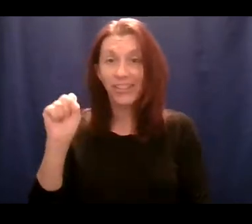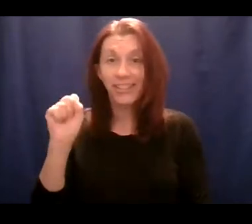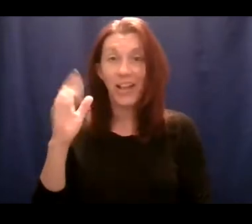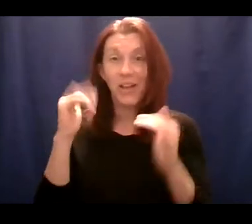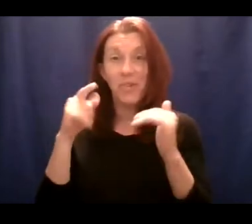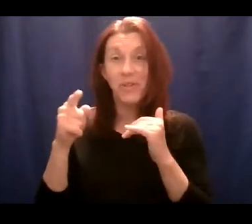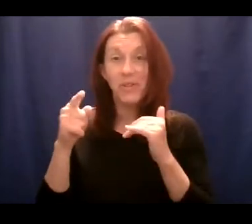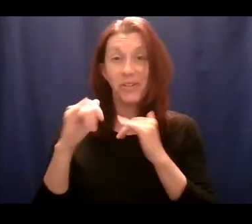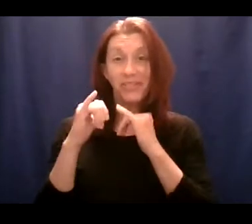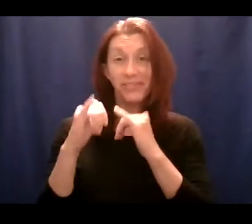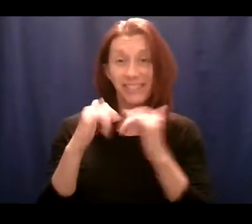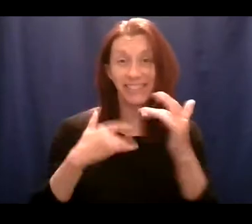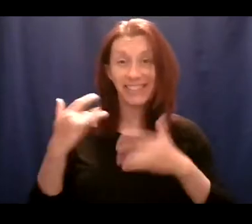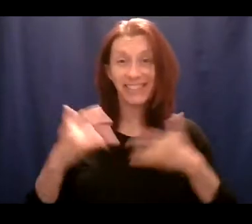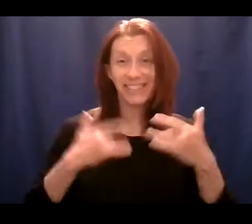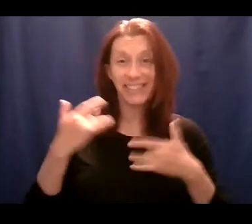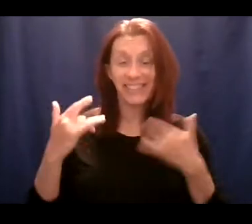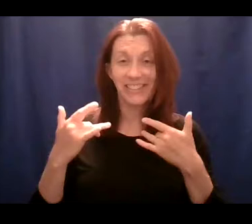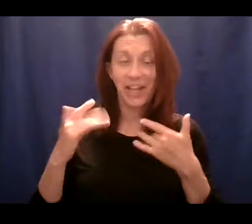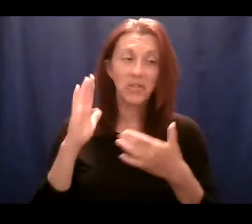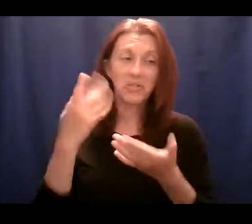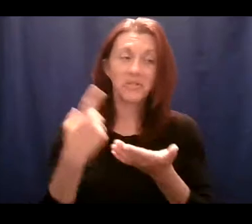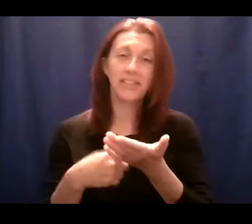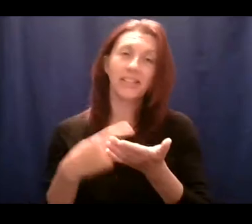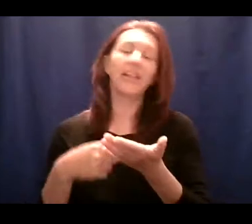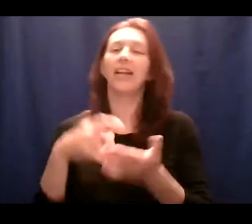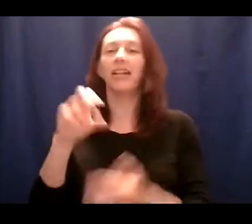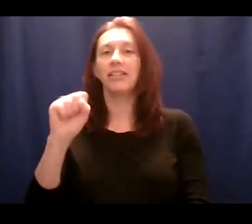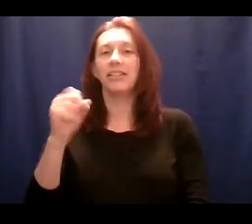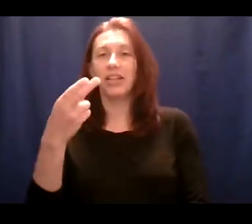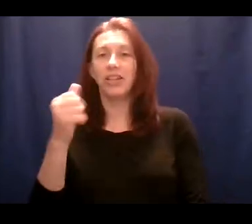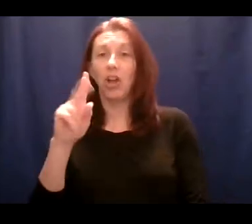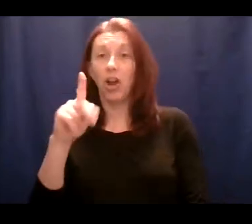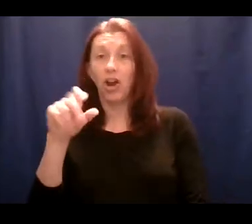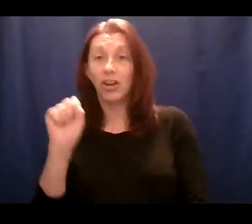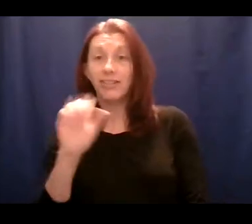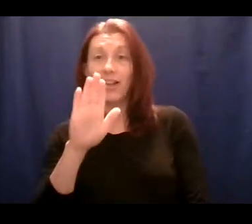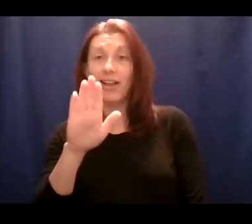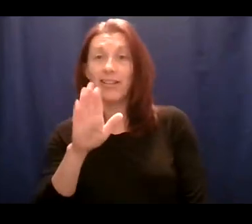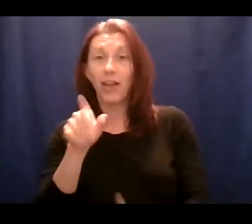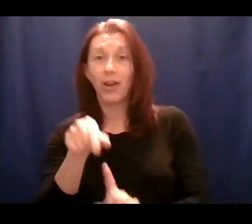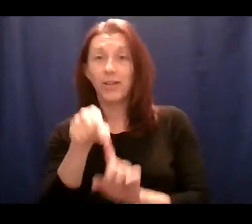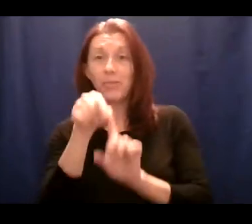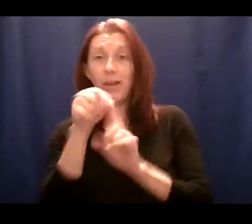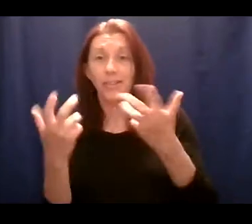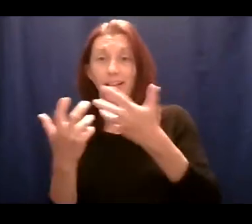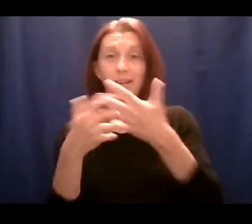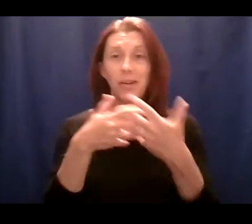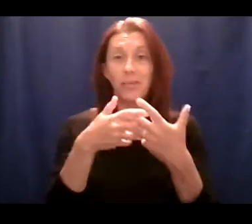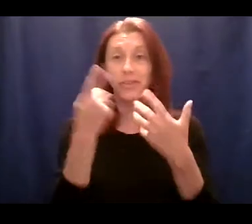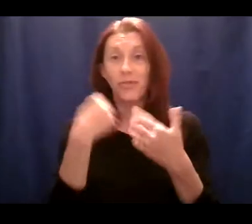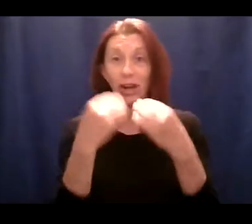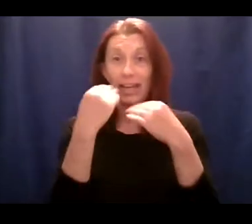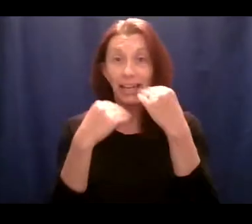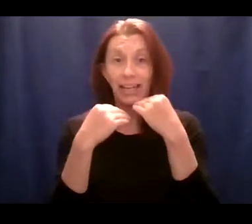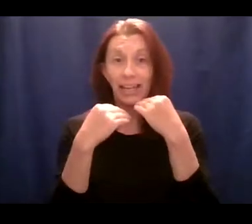am. We're going to be exploring about sharks and their special adaptations for eating. So we're going to be peeking inside the mouth